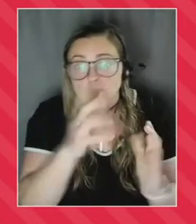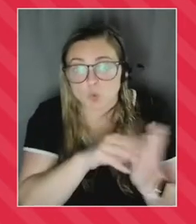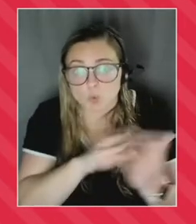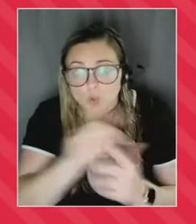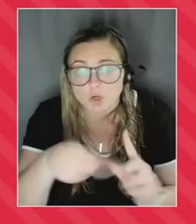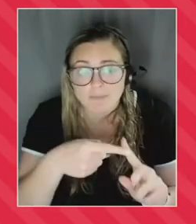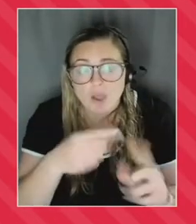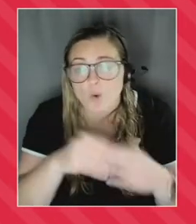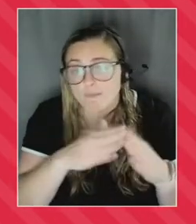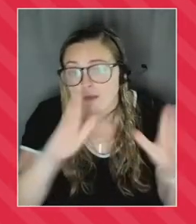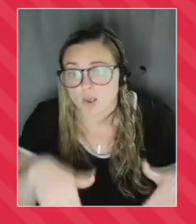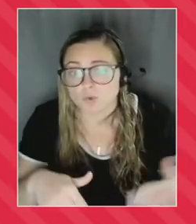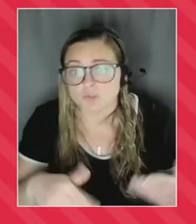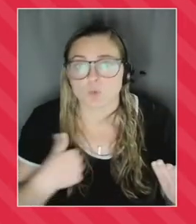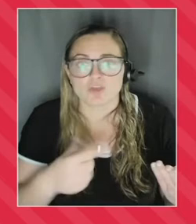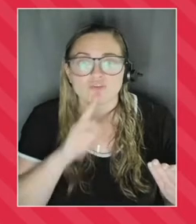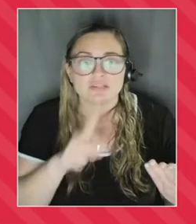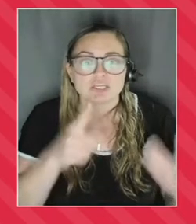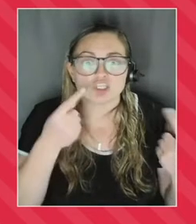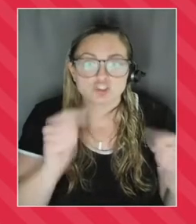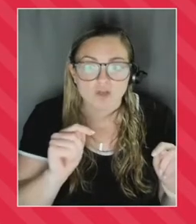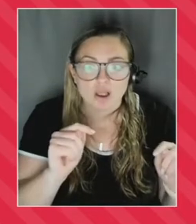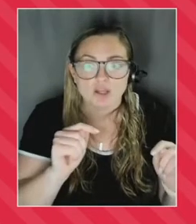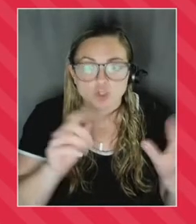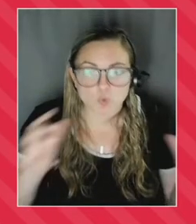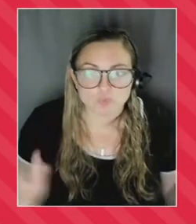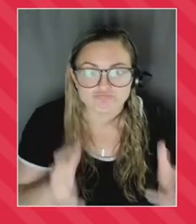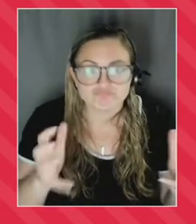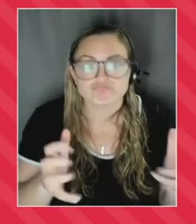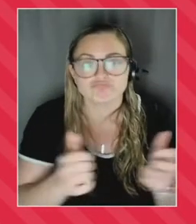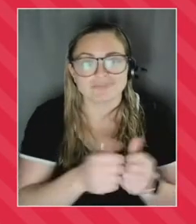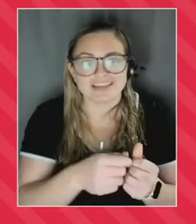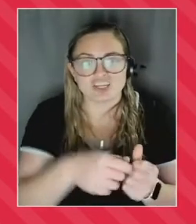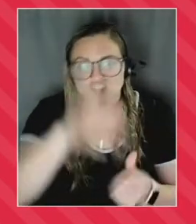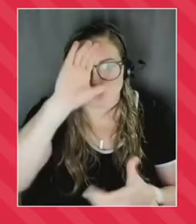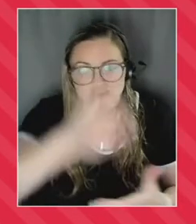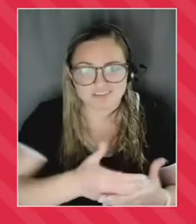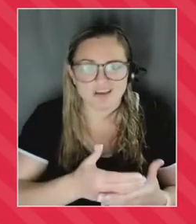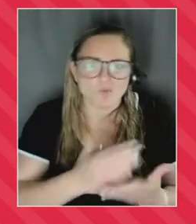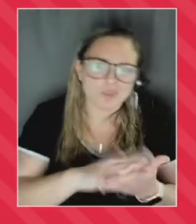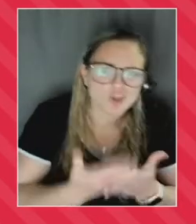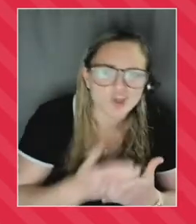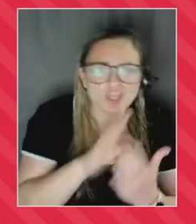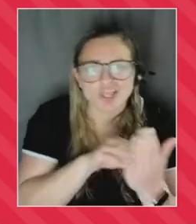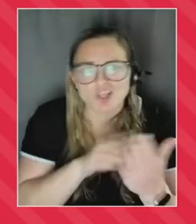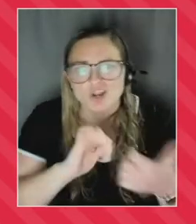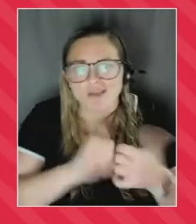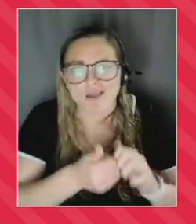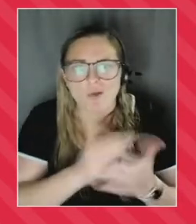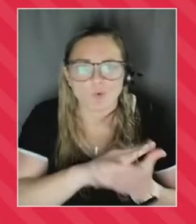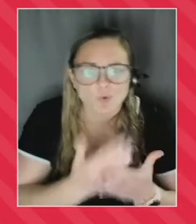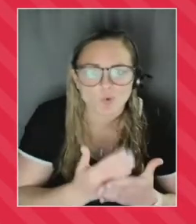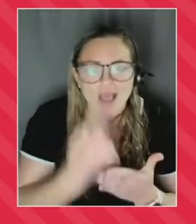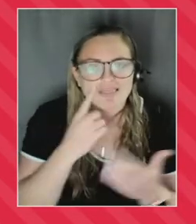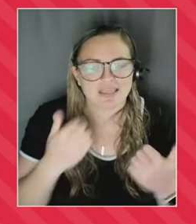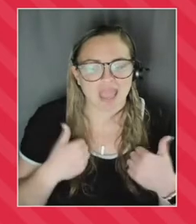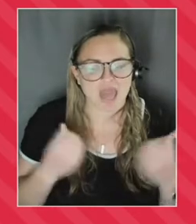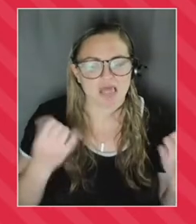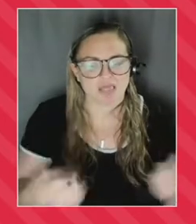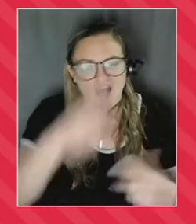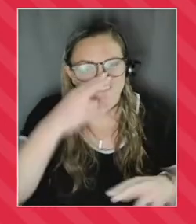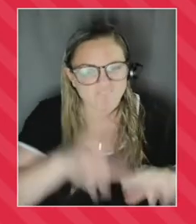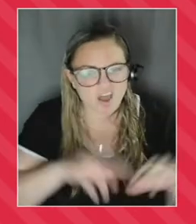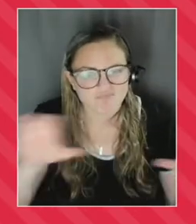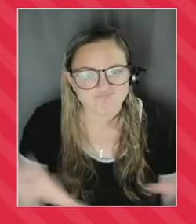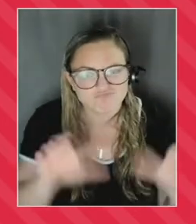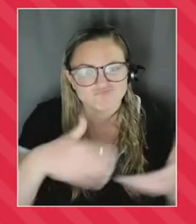house. We really tried to engage our son with cooking and learning to cook. And I think he had a lot of fun doing